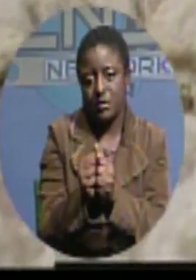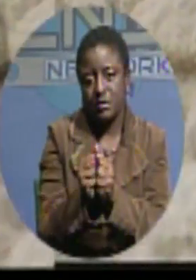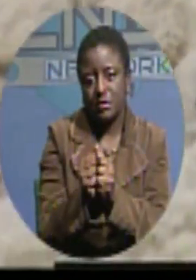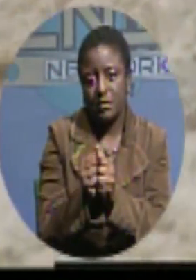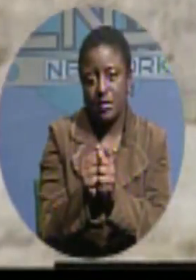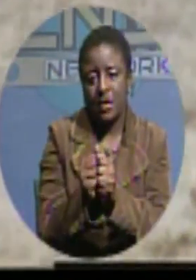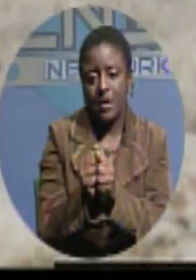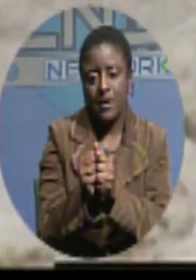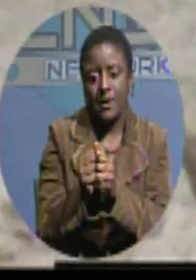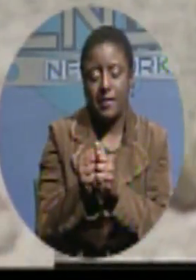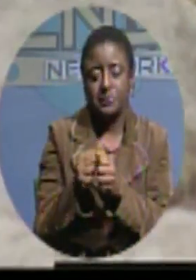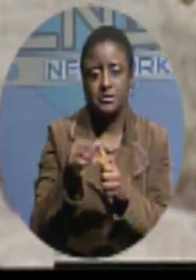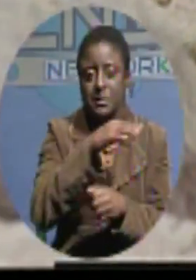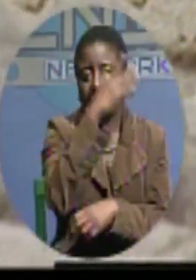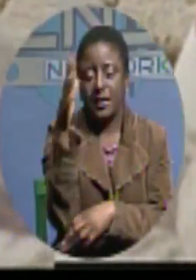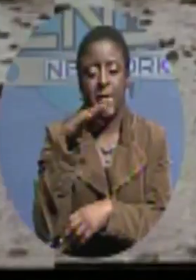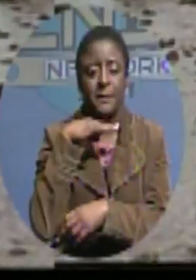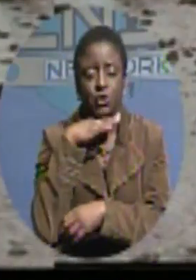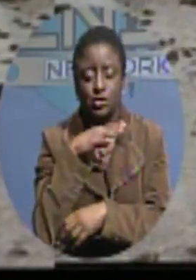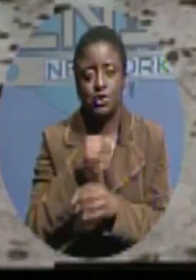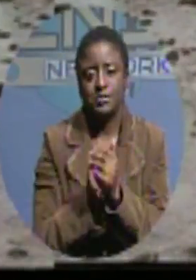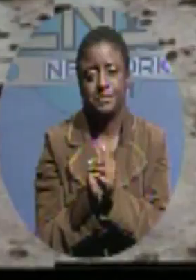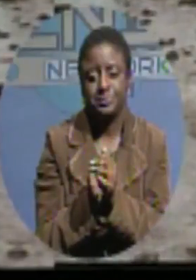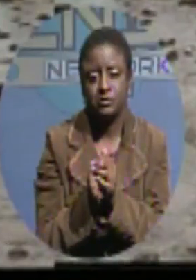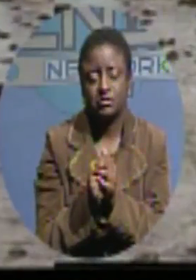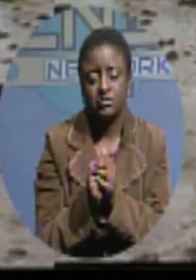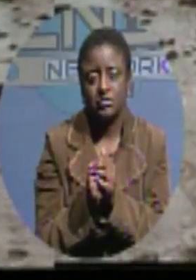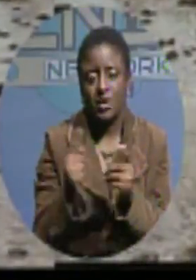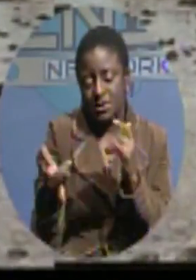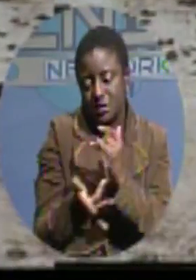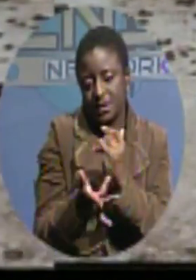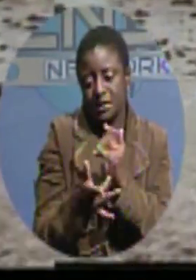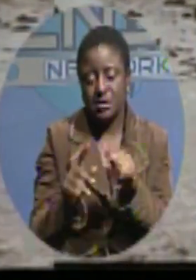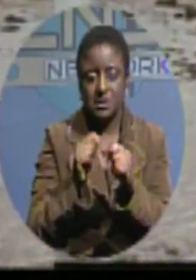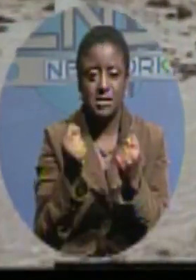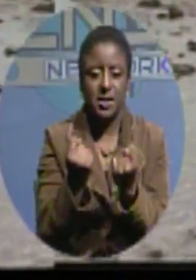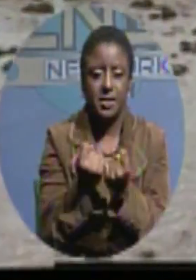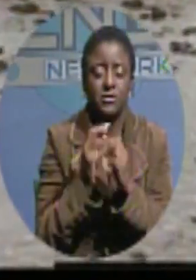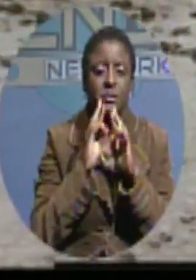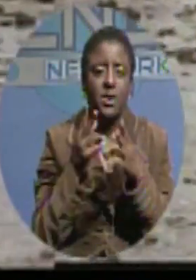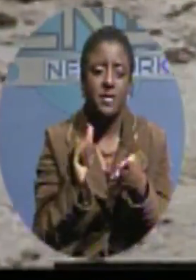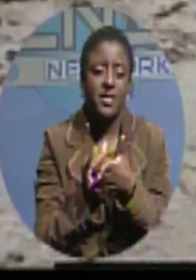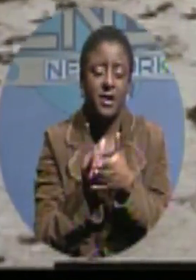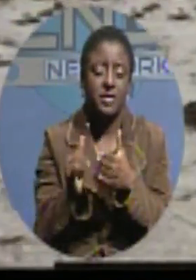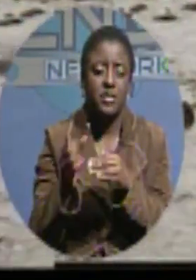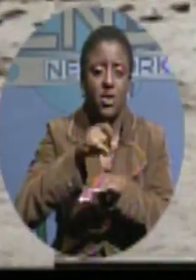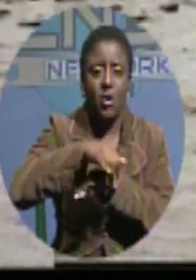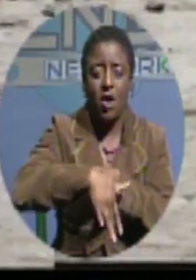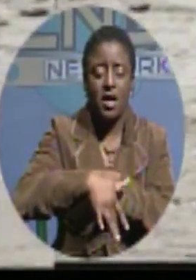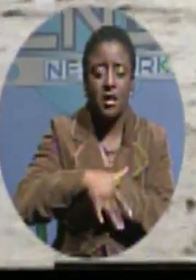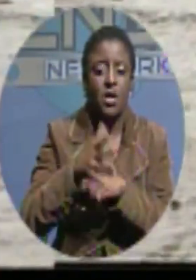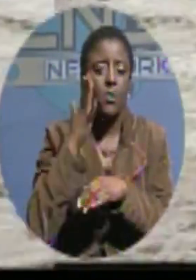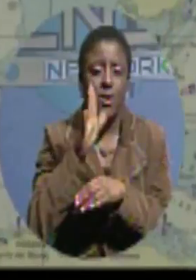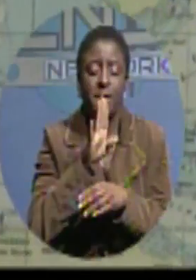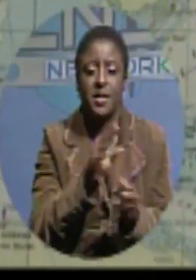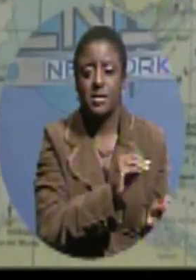of damages rests with the ship owner. The technical team has reported that the oil would likely be transported by tidal